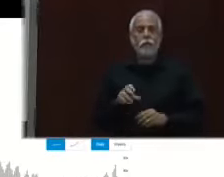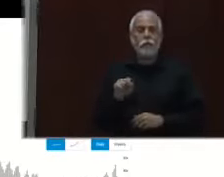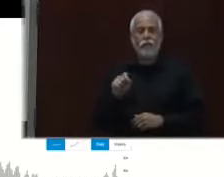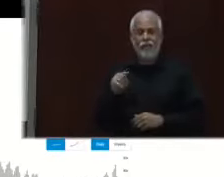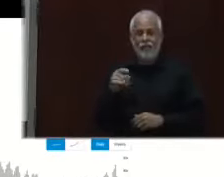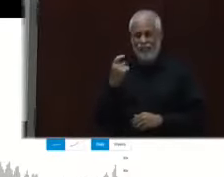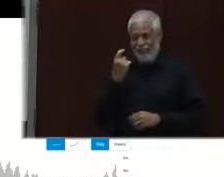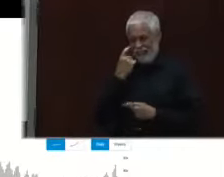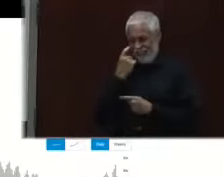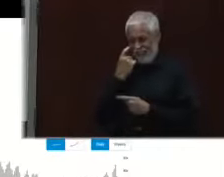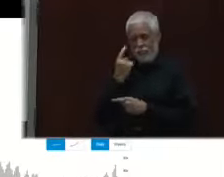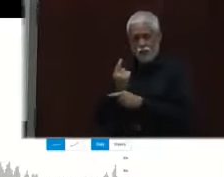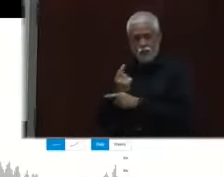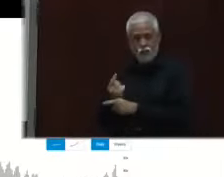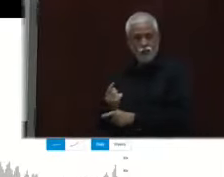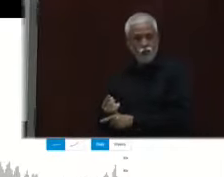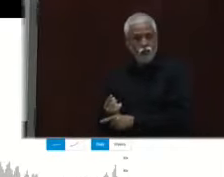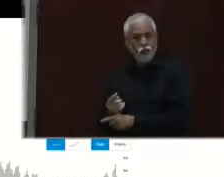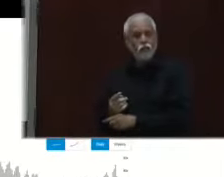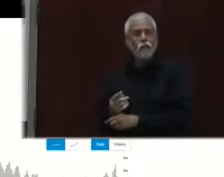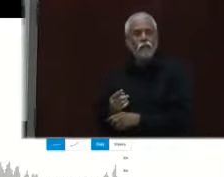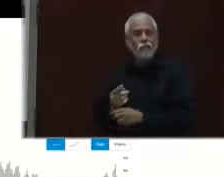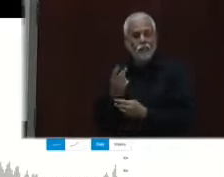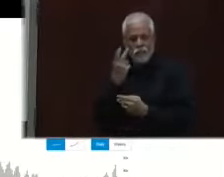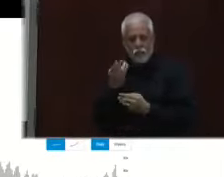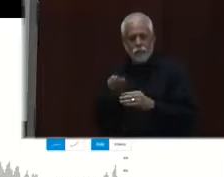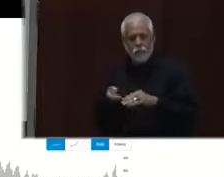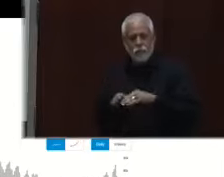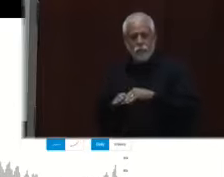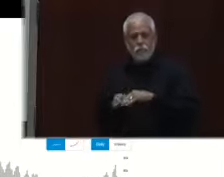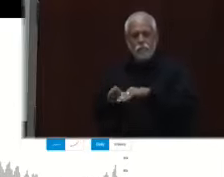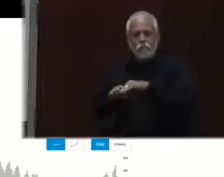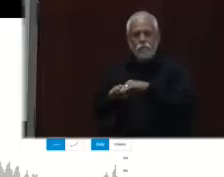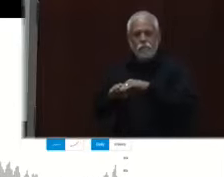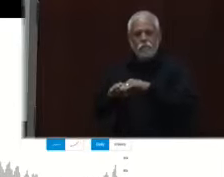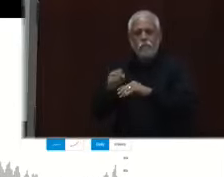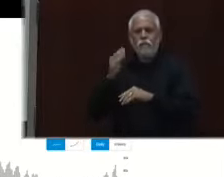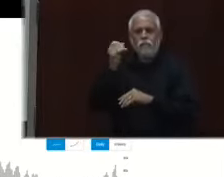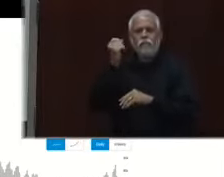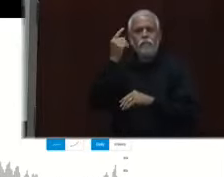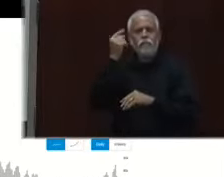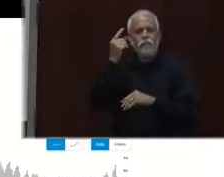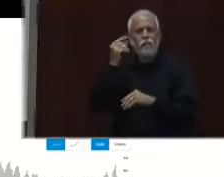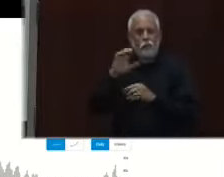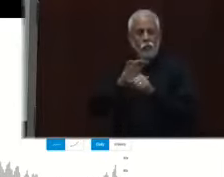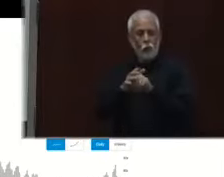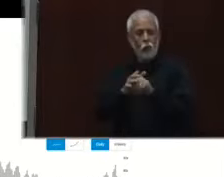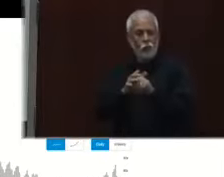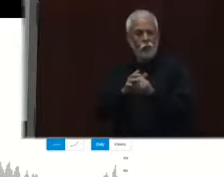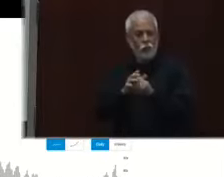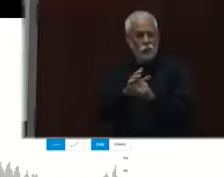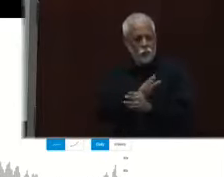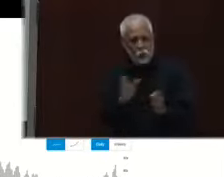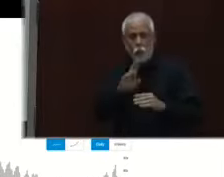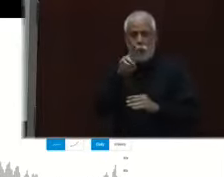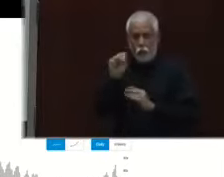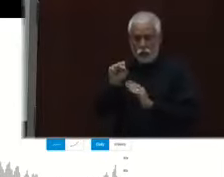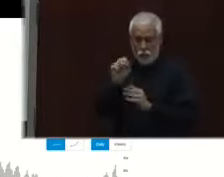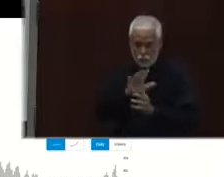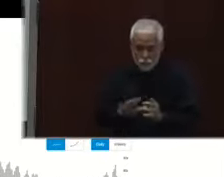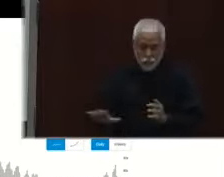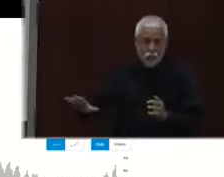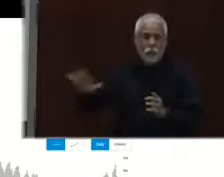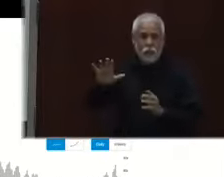Stacy appropriately pointed out, we have been seeing an increase, and I think we're all aware of COVID cases across the United States,